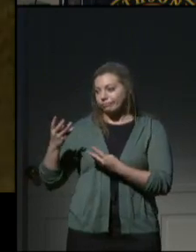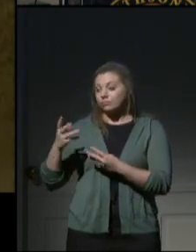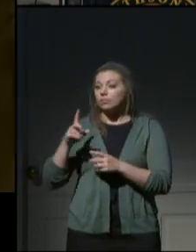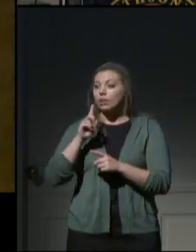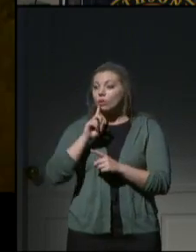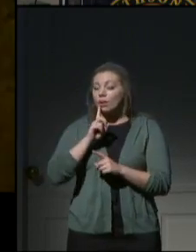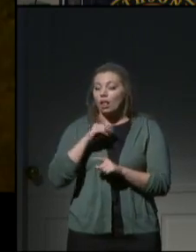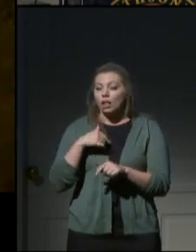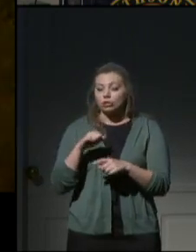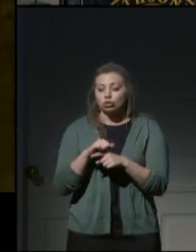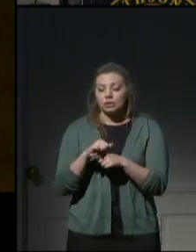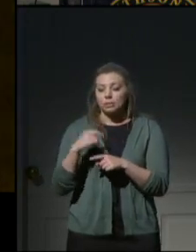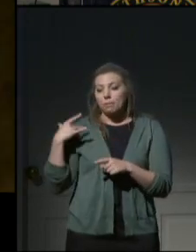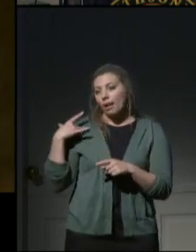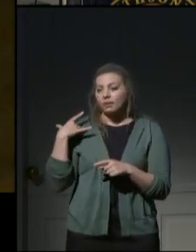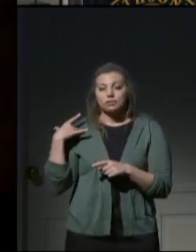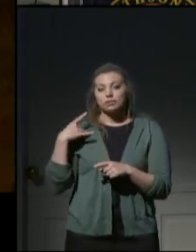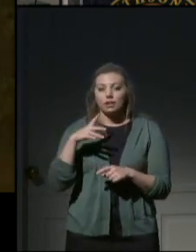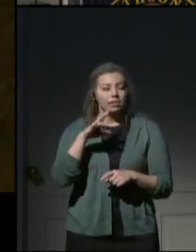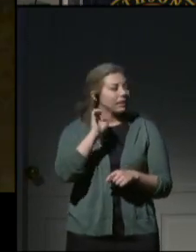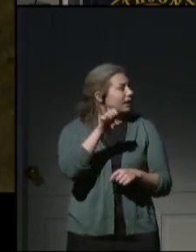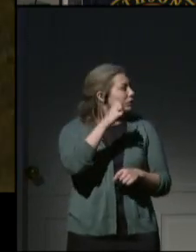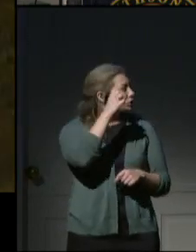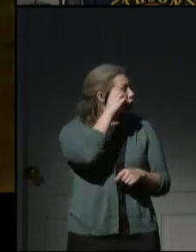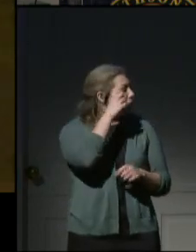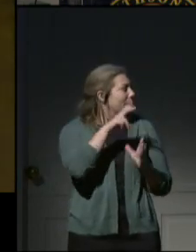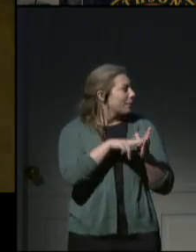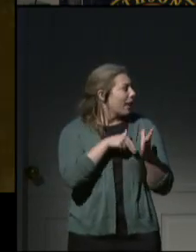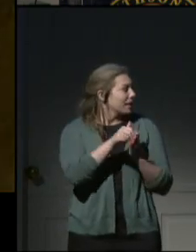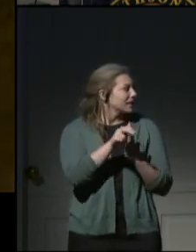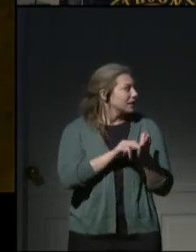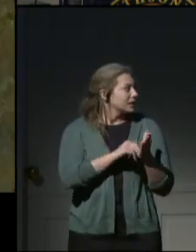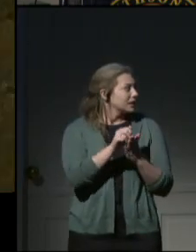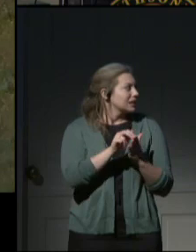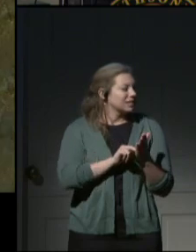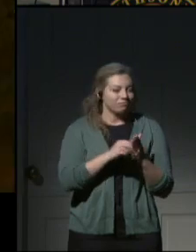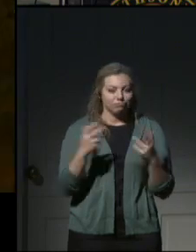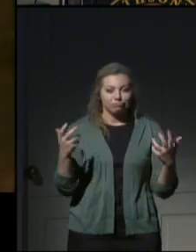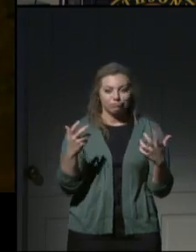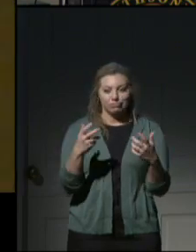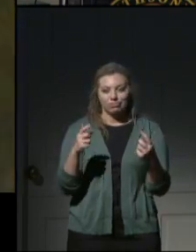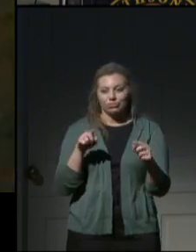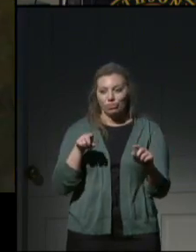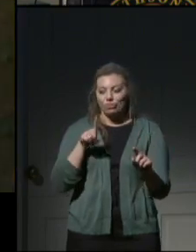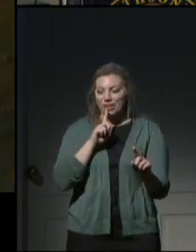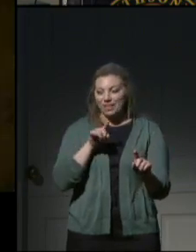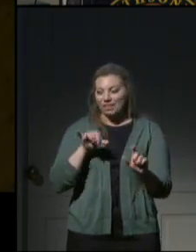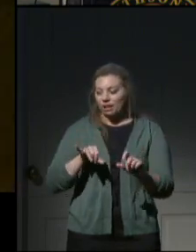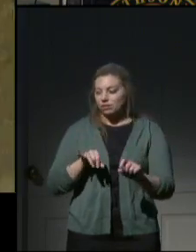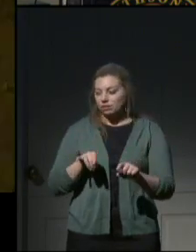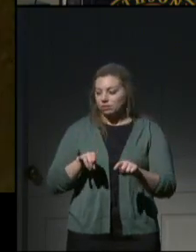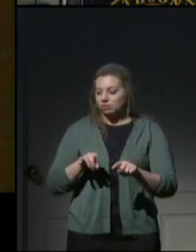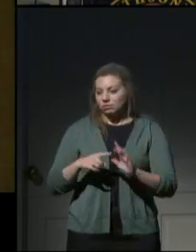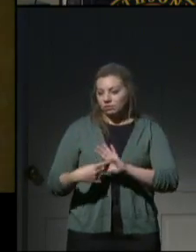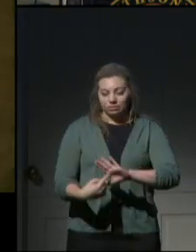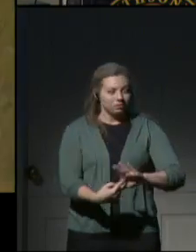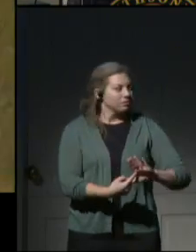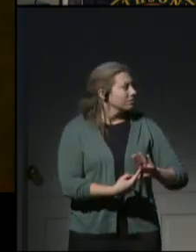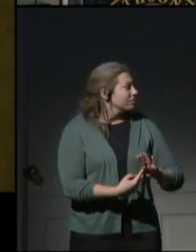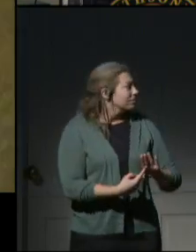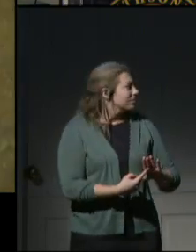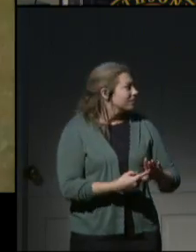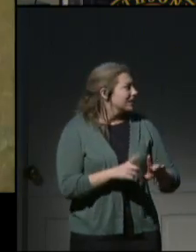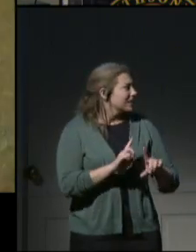my models on, well, Western European paintings, and of course, this again reveals all